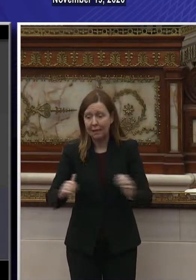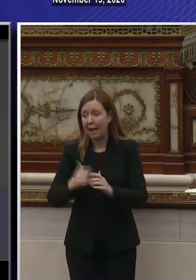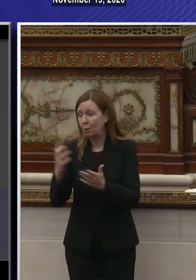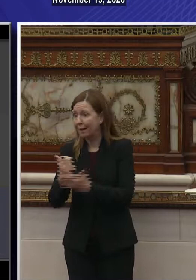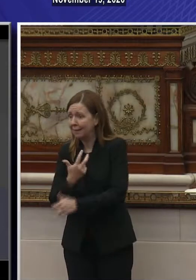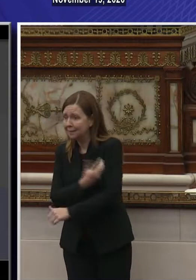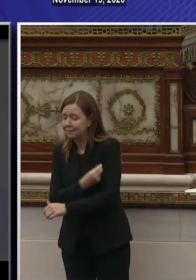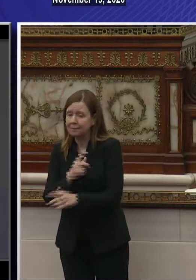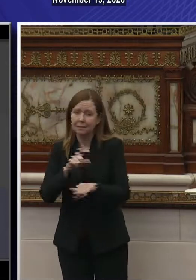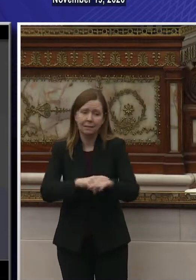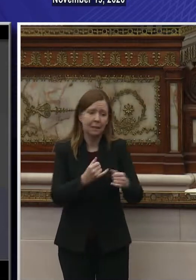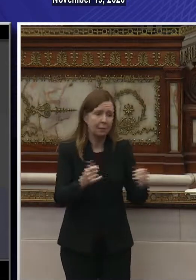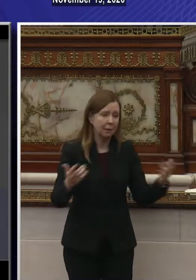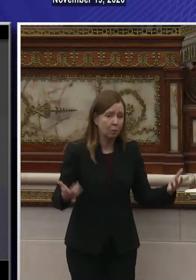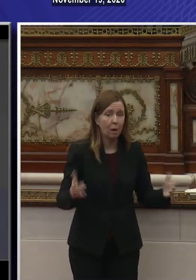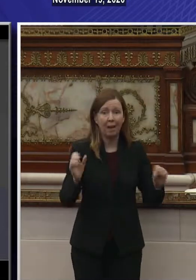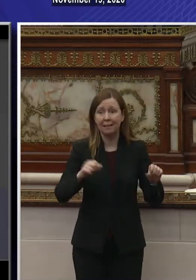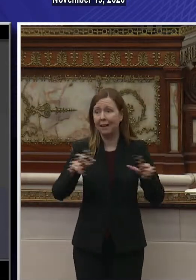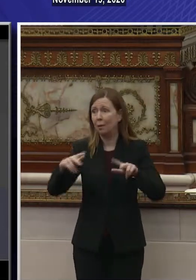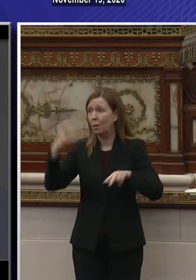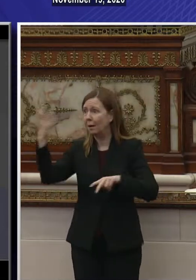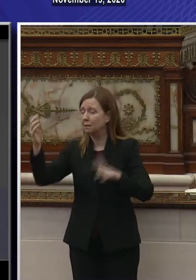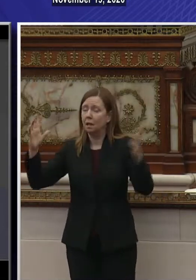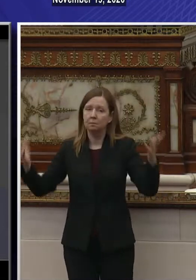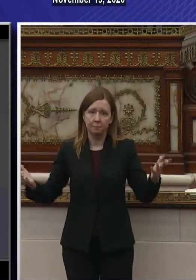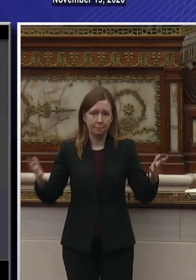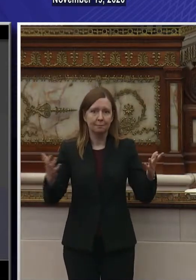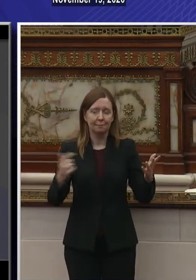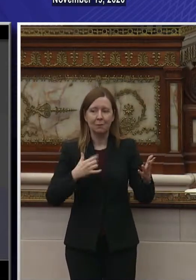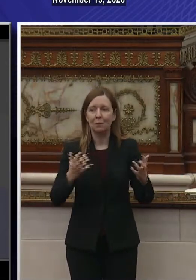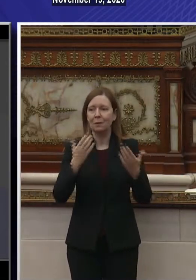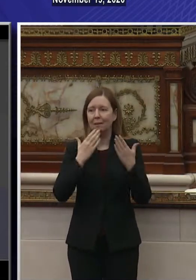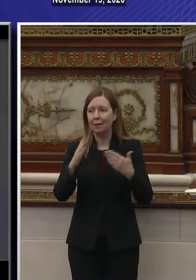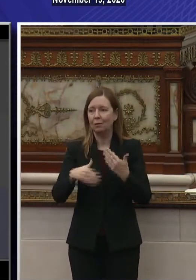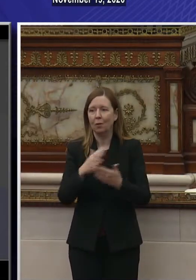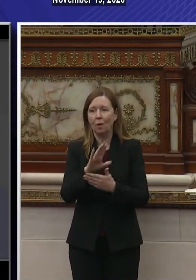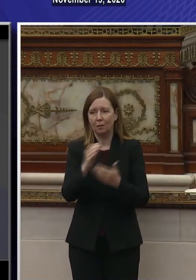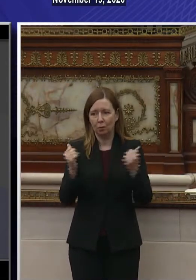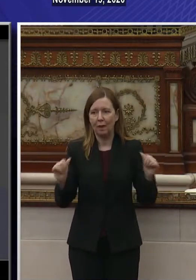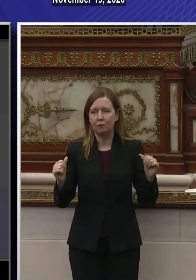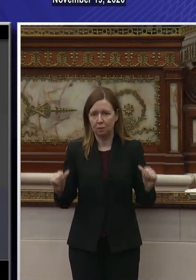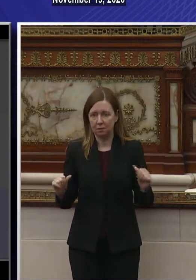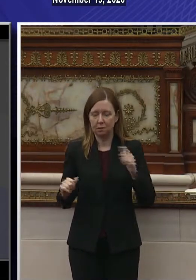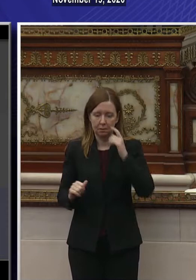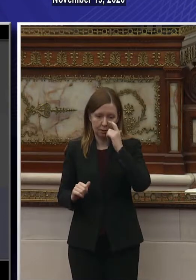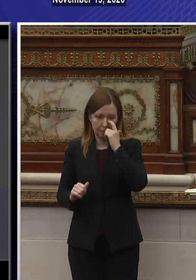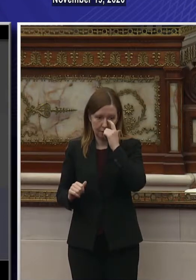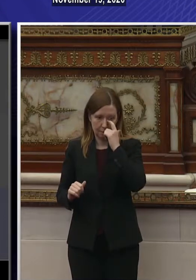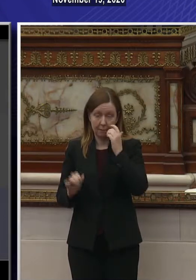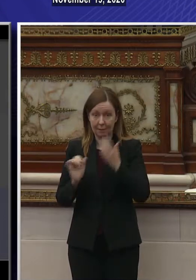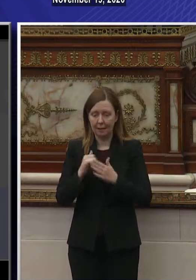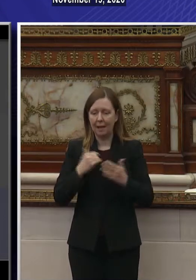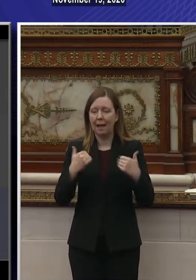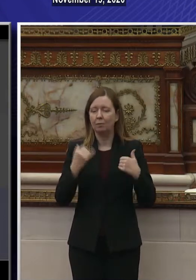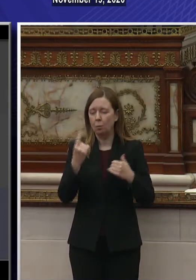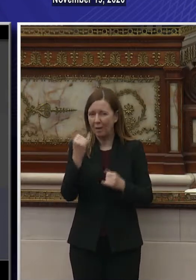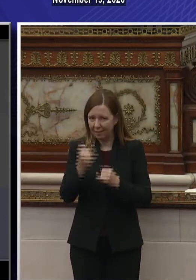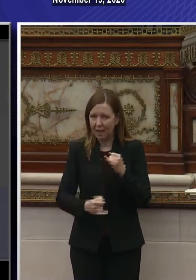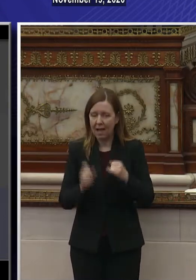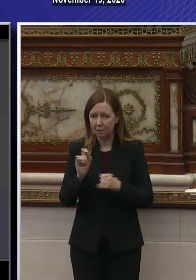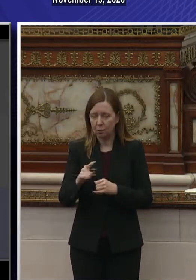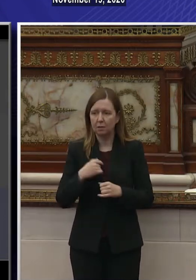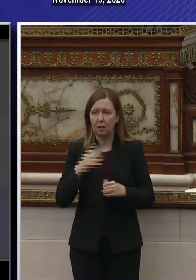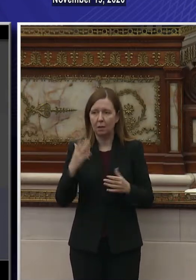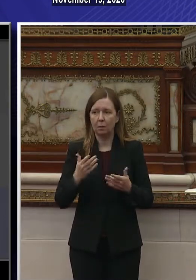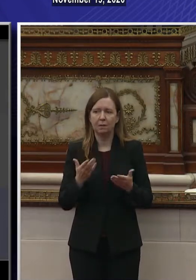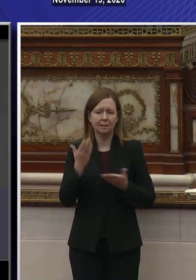what is the timeline? Are we allowed to walk outside our house? So I want to thank you for all your efforts in that. I have one last question, and